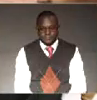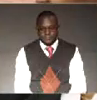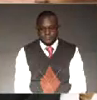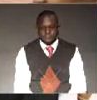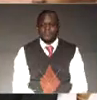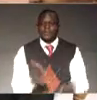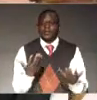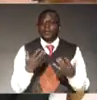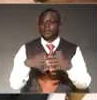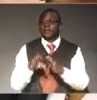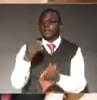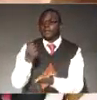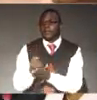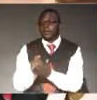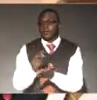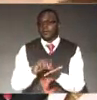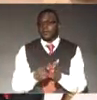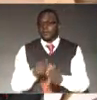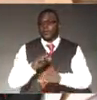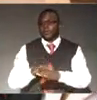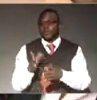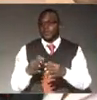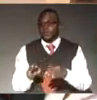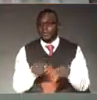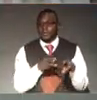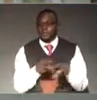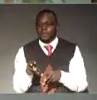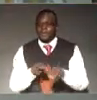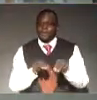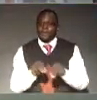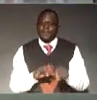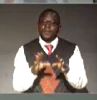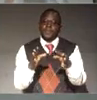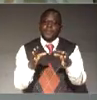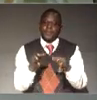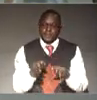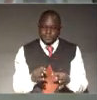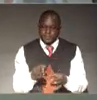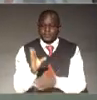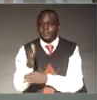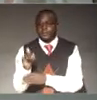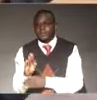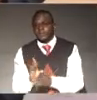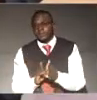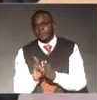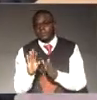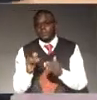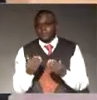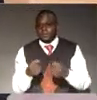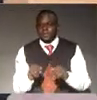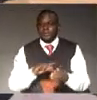The Integrated Bank of Projects is an online system managed by the Ministry of Finance, Planning and Economic Development. It will act as a